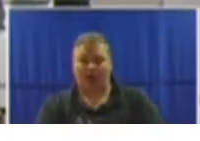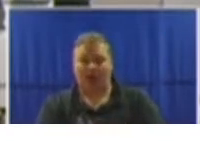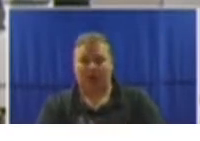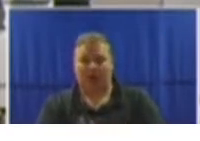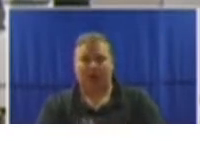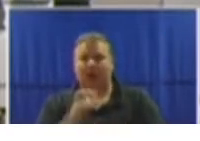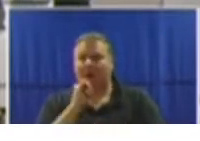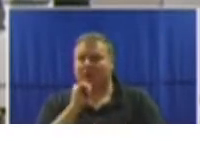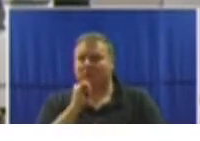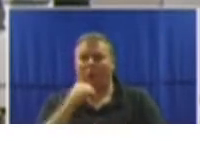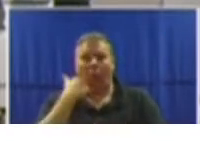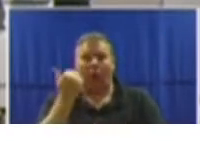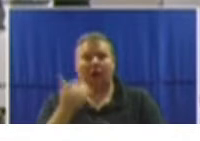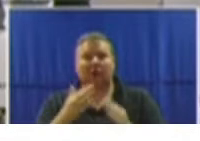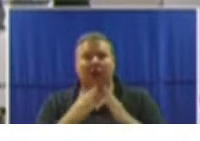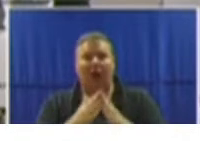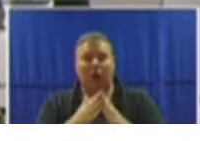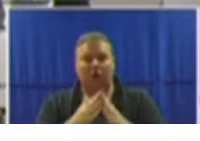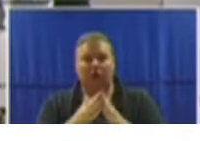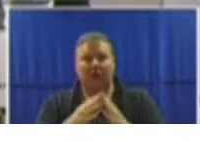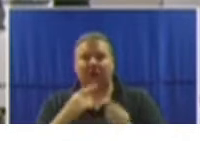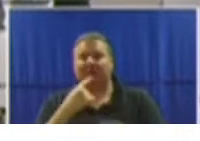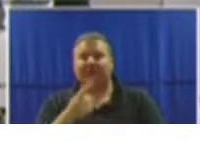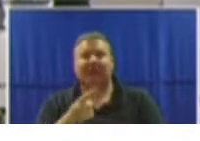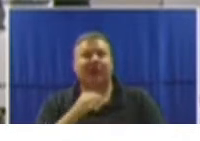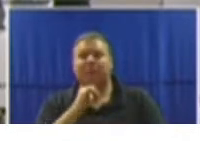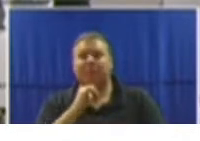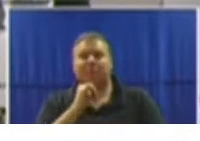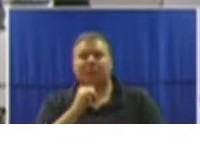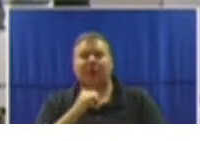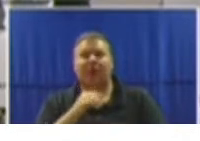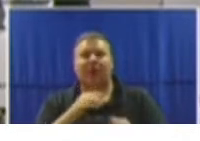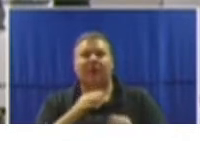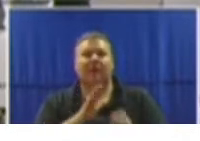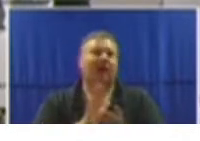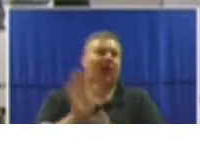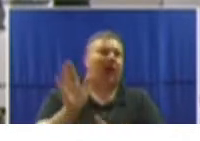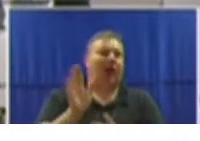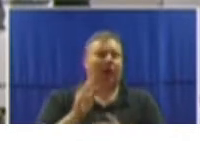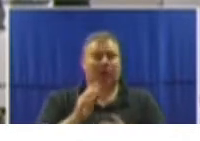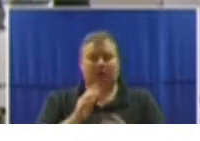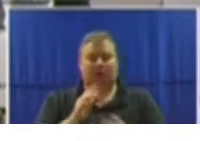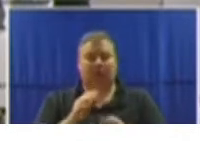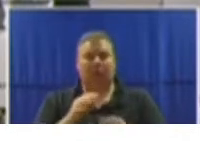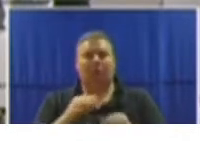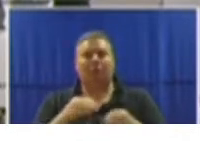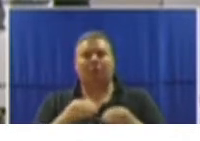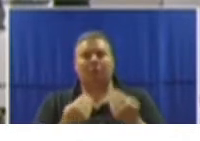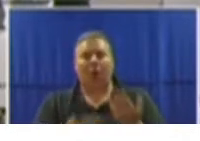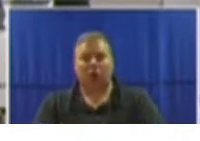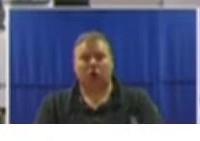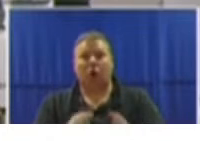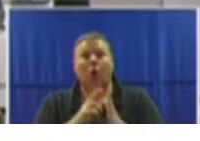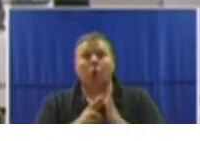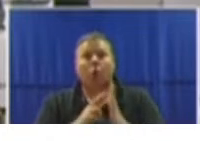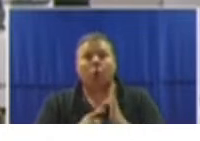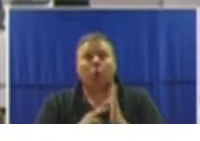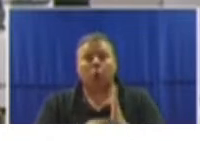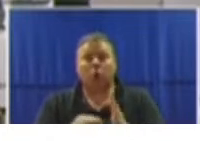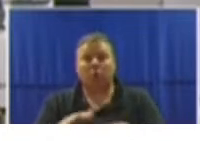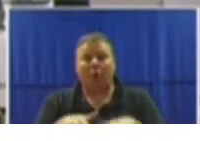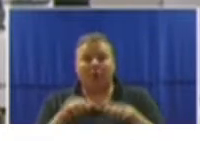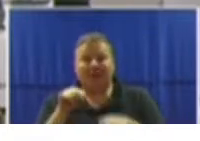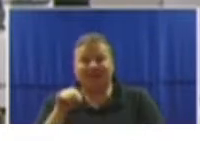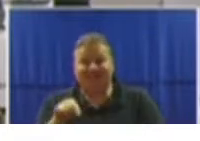the House to say I decline to move the motion. It is the rules of Parliament that prohibit that this